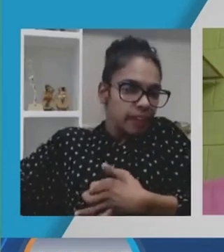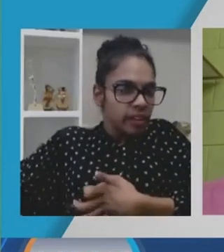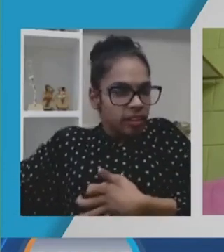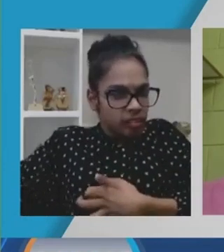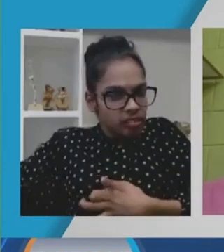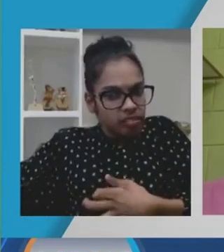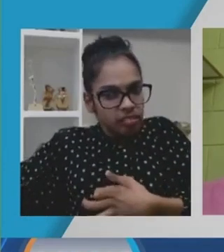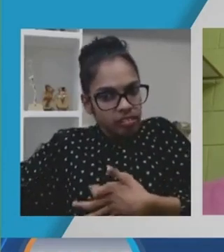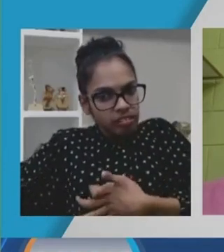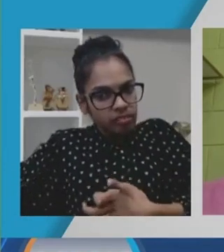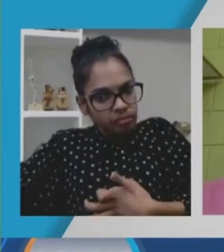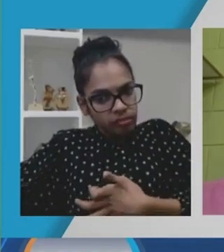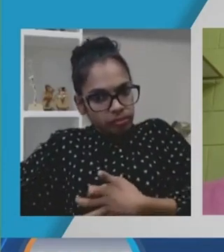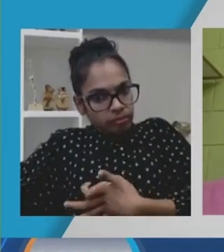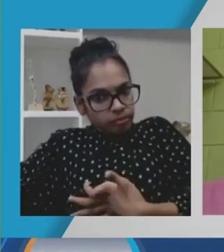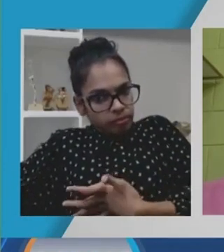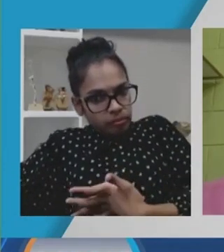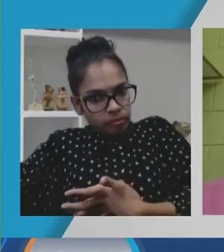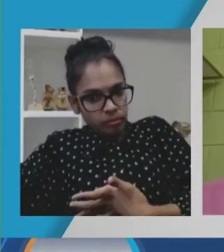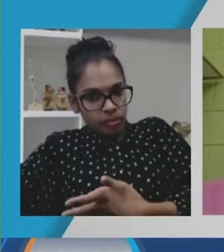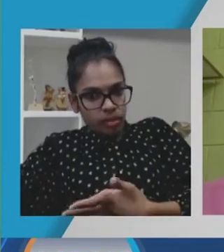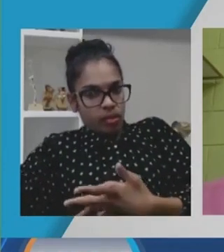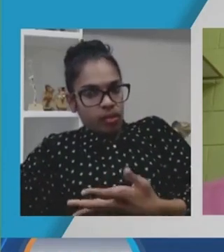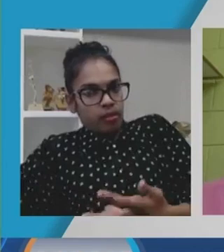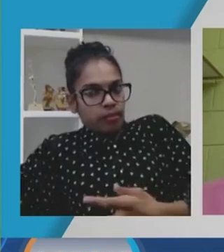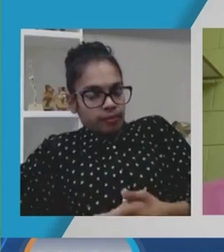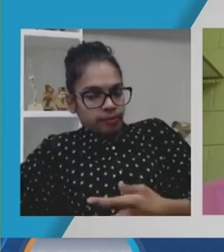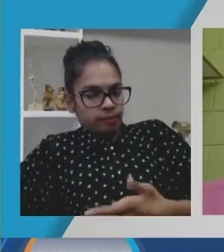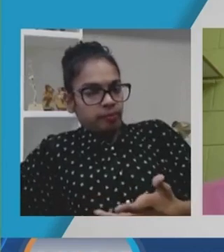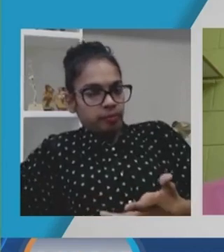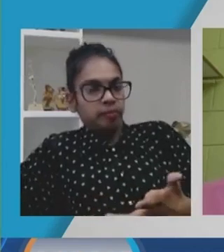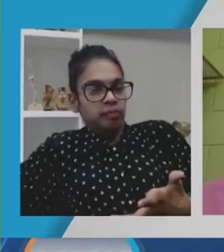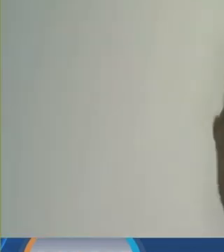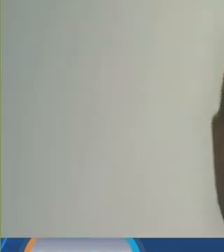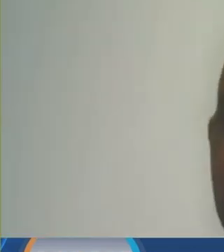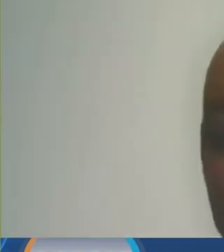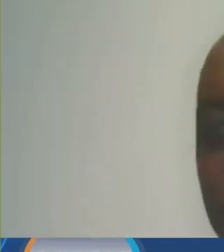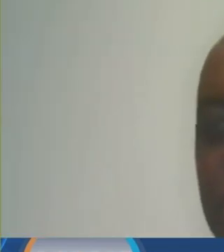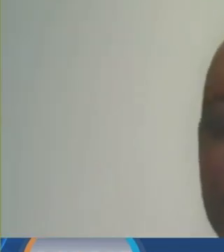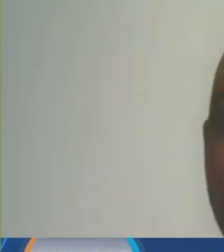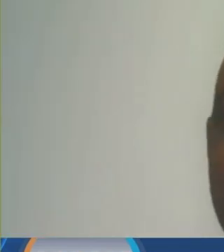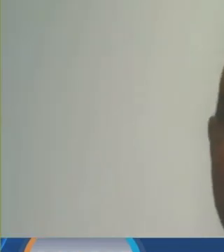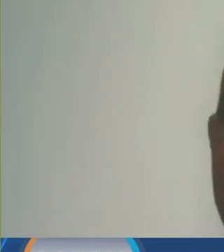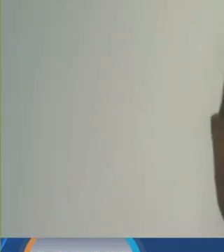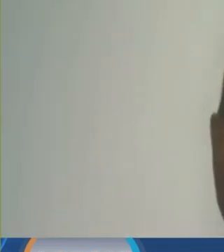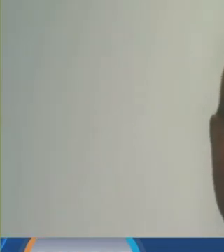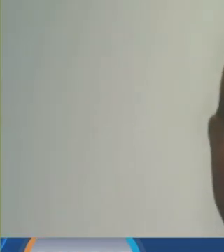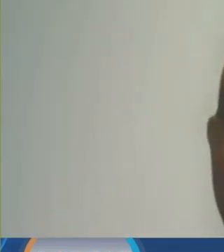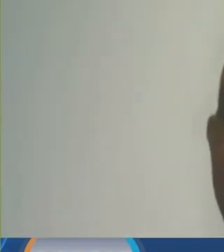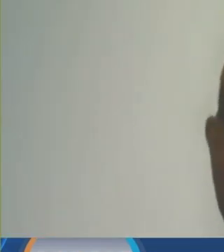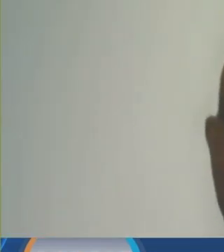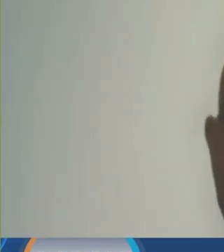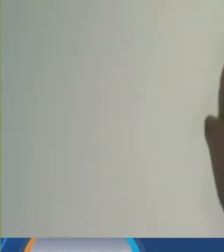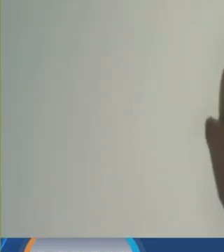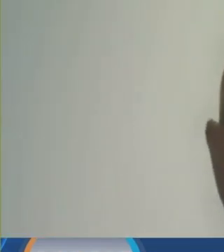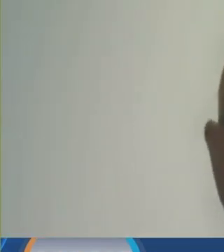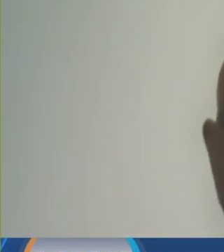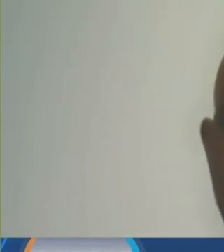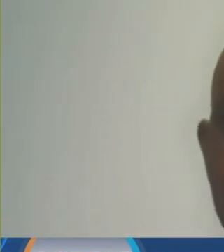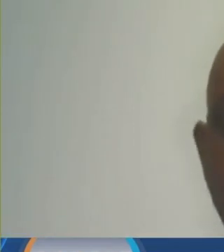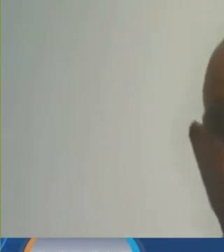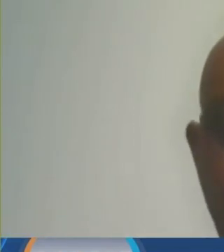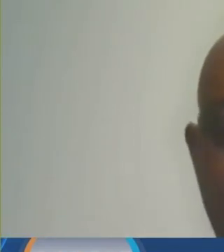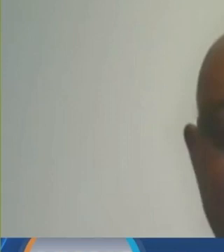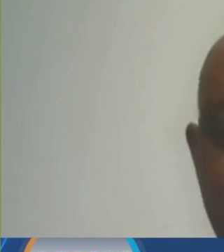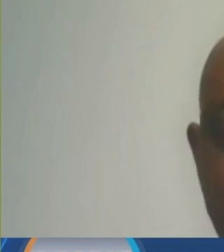be? Right, so in the inception phase of this project, in preparation for this, the implementation phase, we